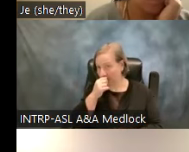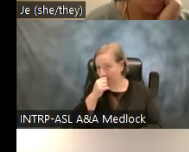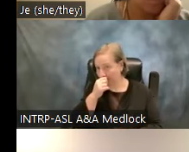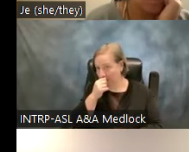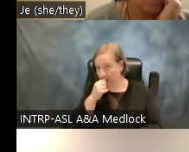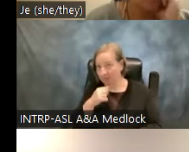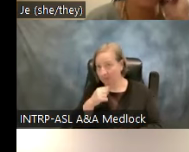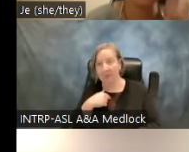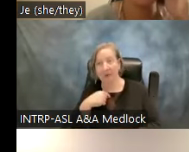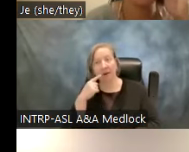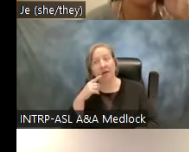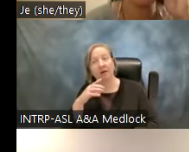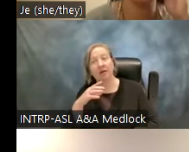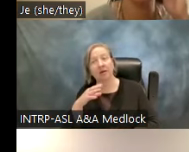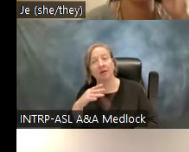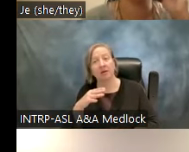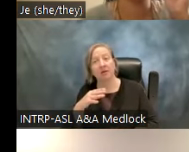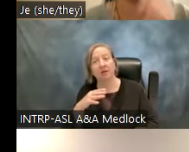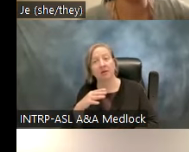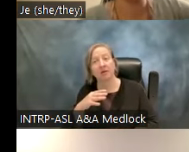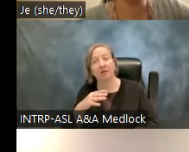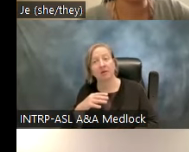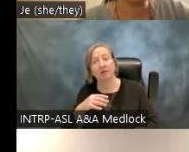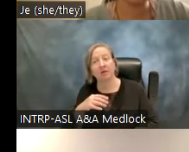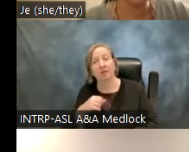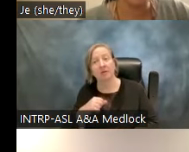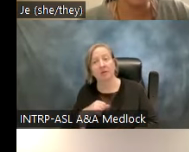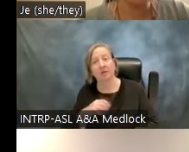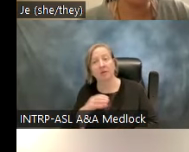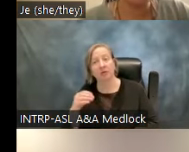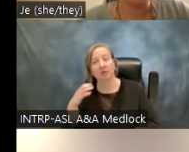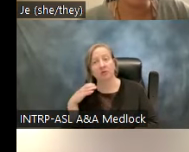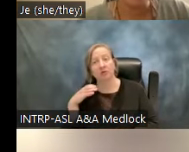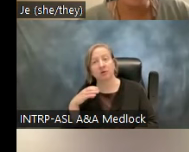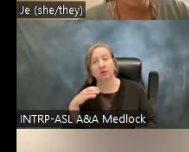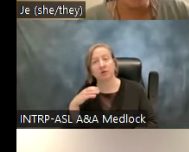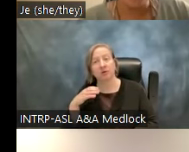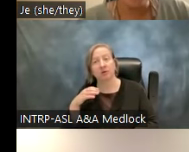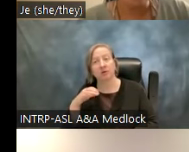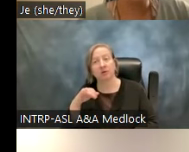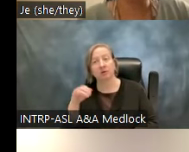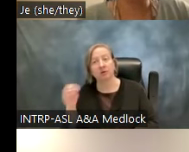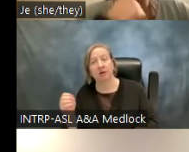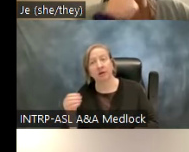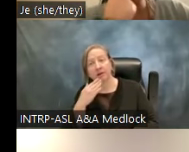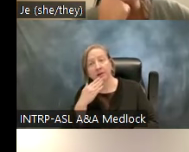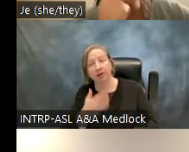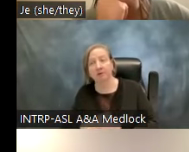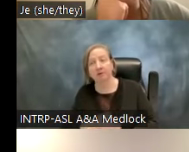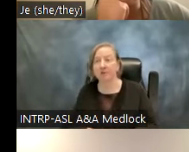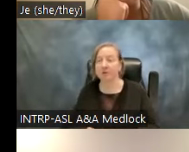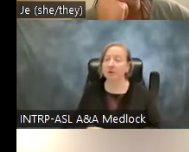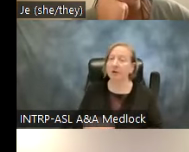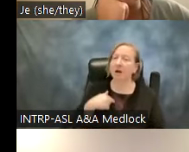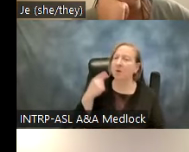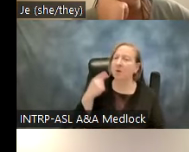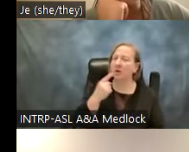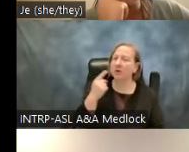I think Co-Chair. Co-Chair Ajay, thank you. I was just wondering